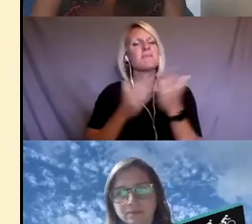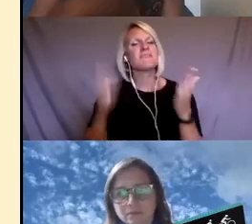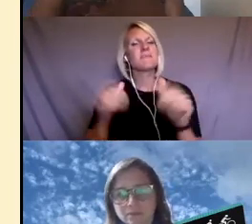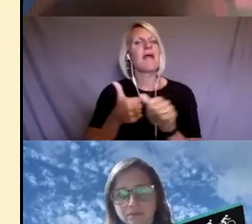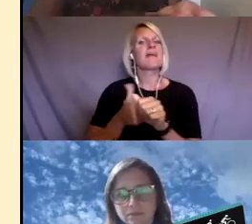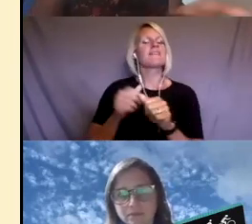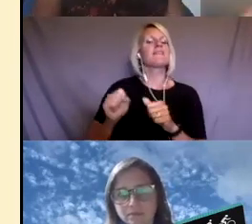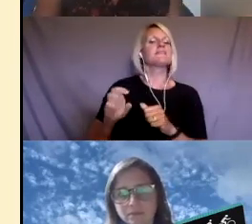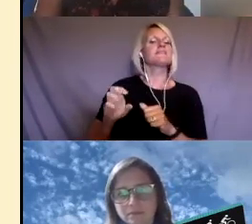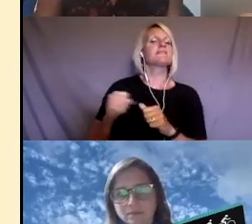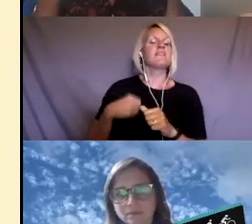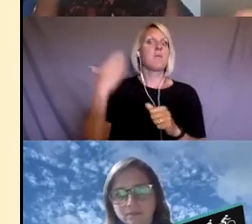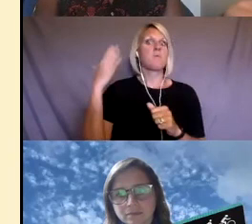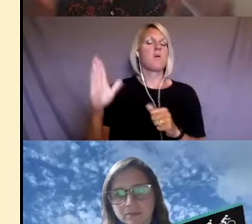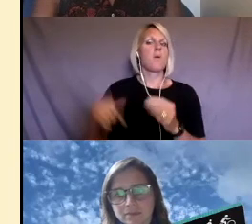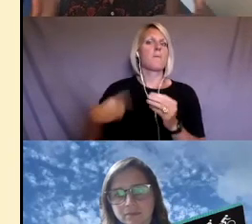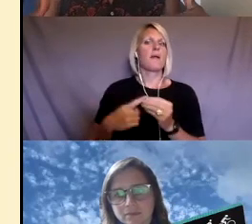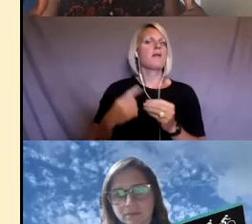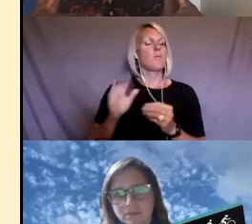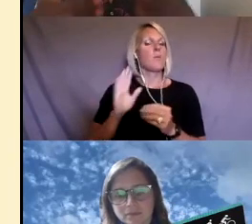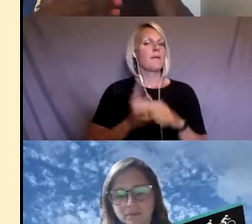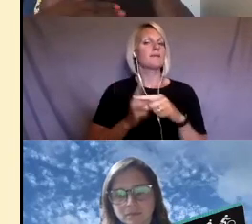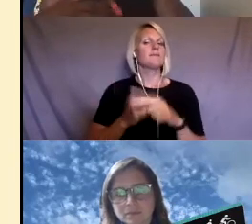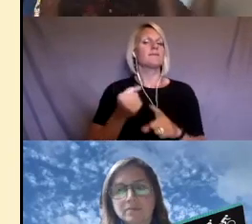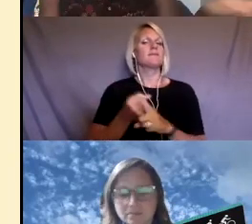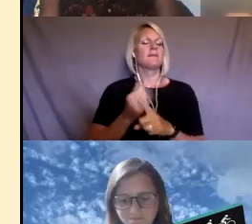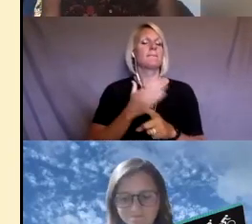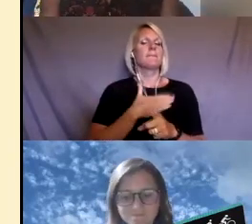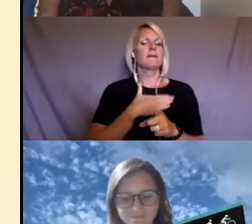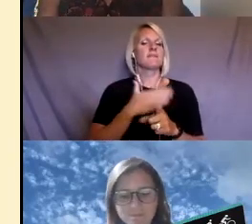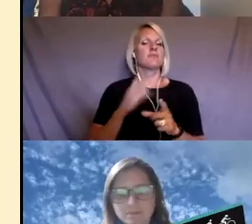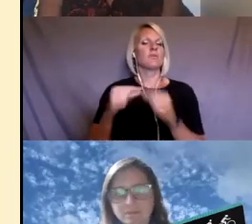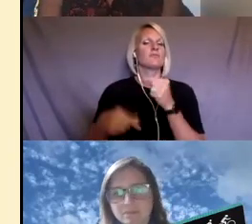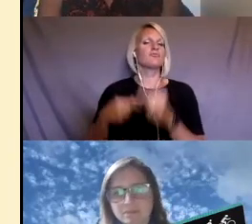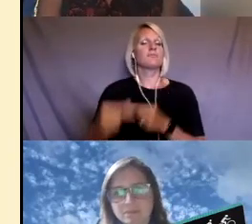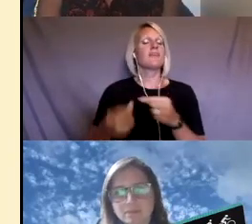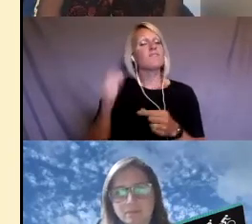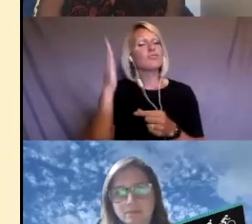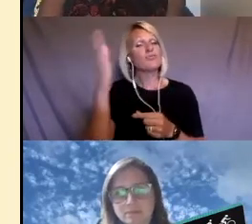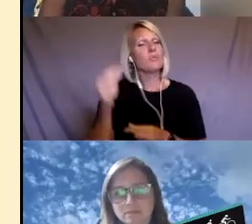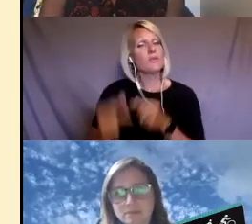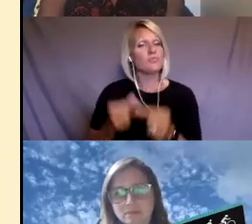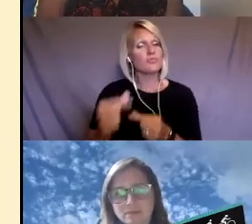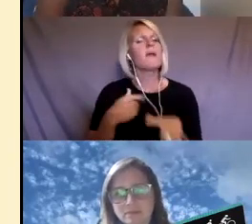that will positively impact my generation and future generations.